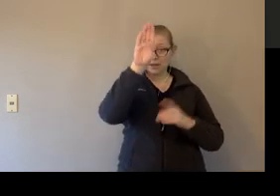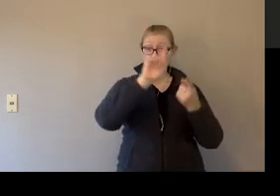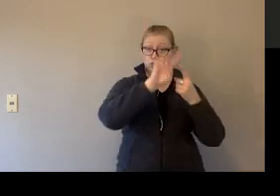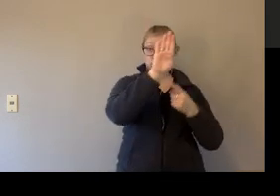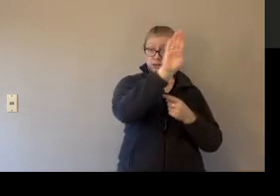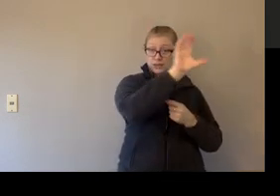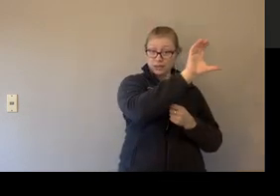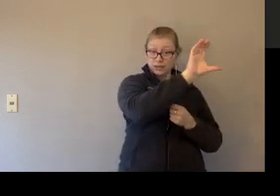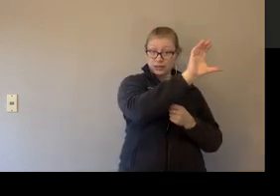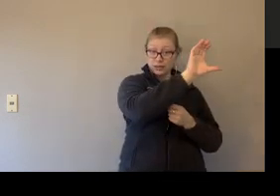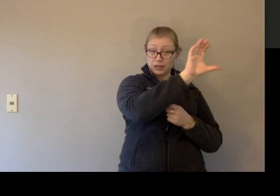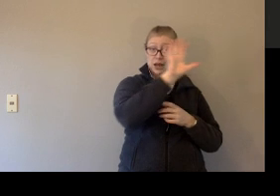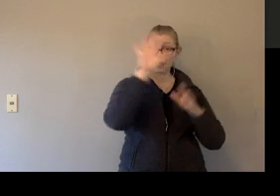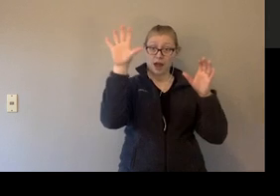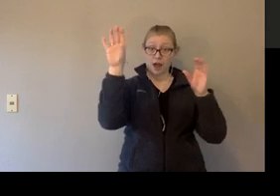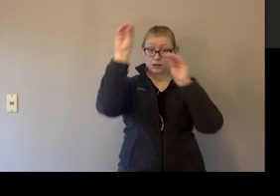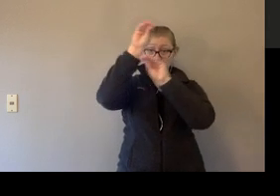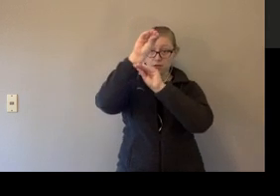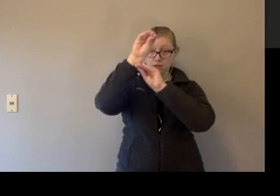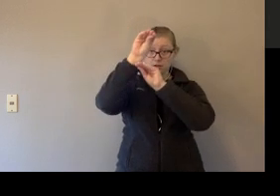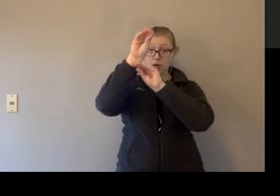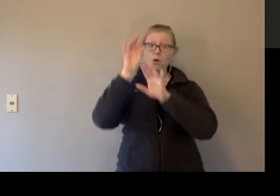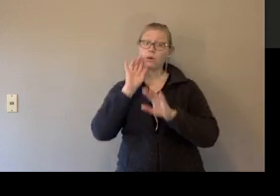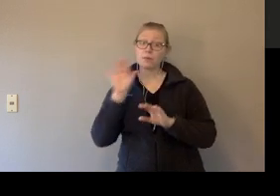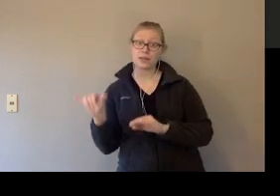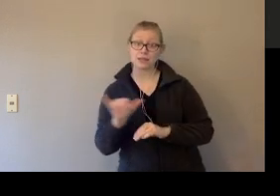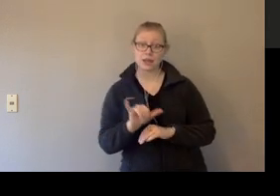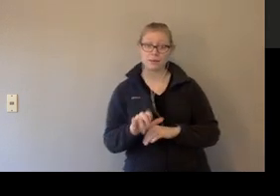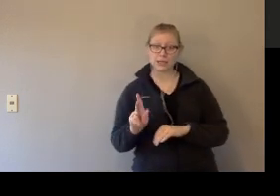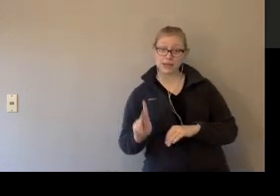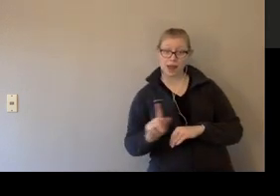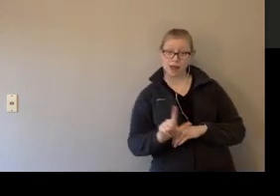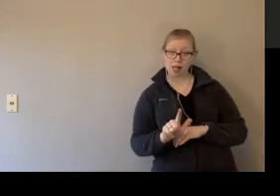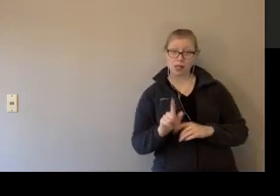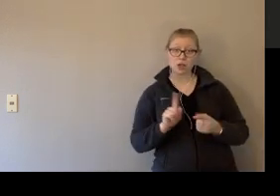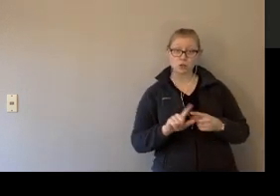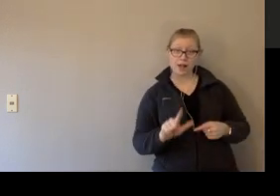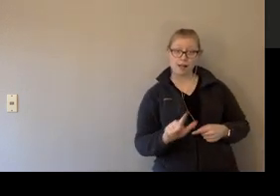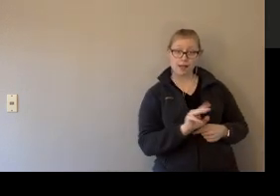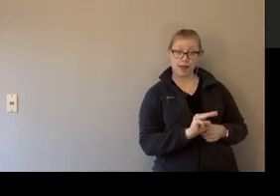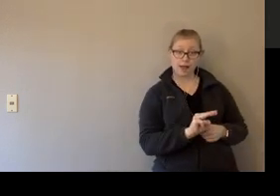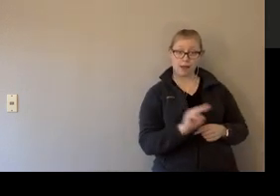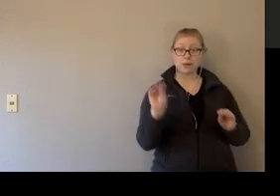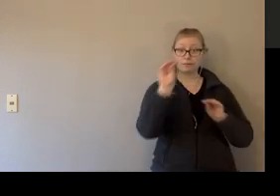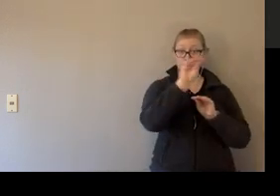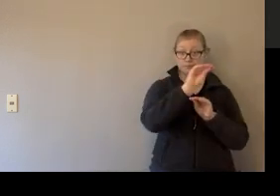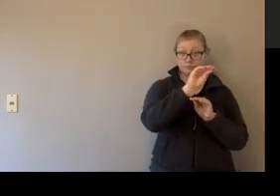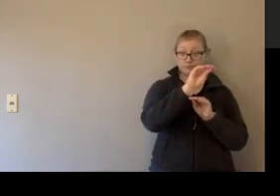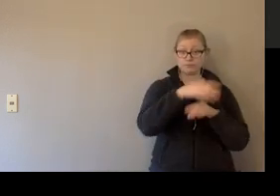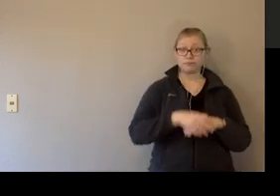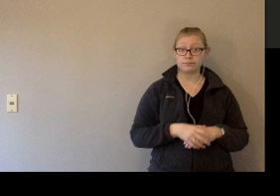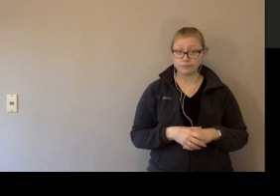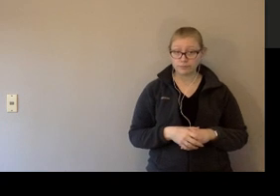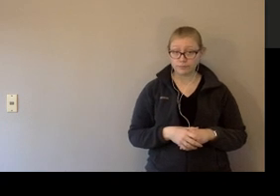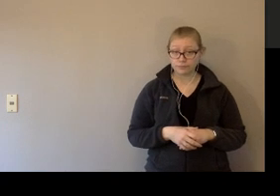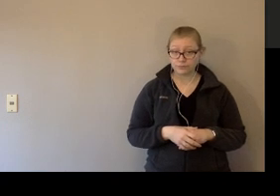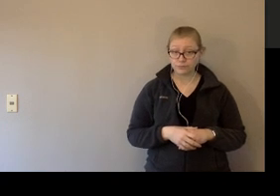going like that. I can say BC to CD is going to be the same as LM to